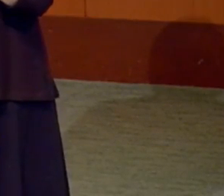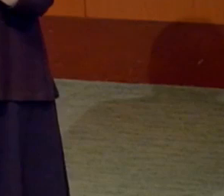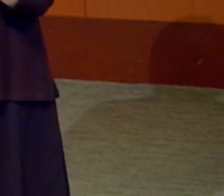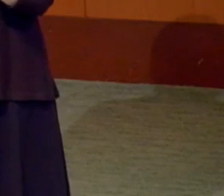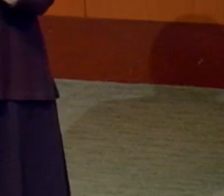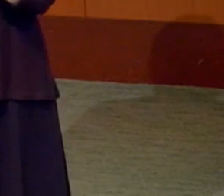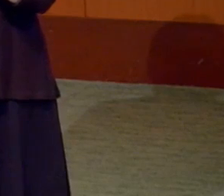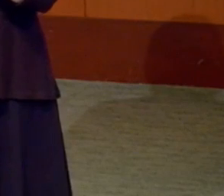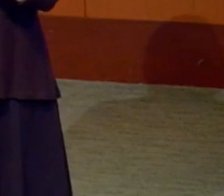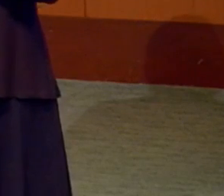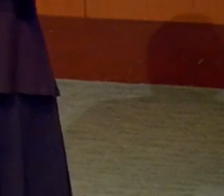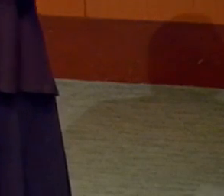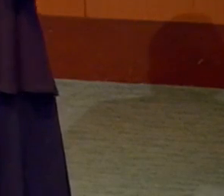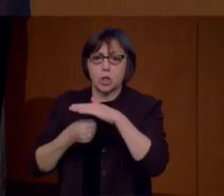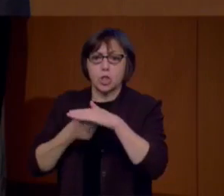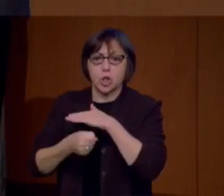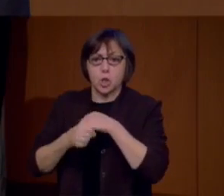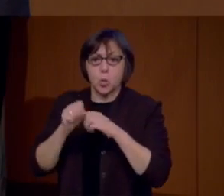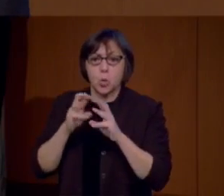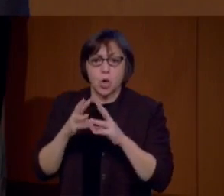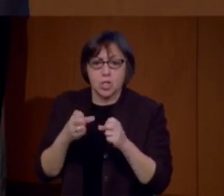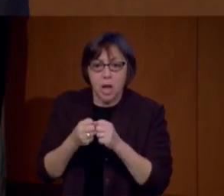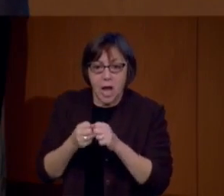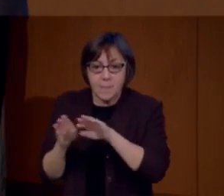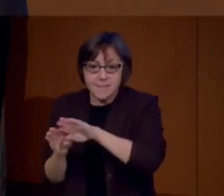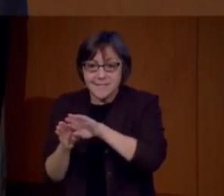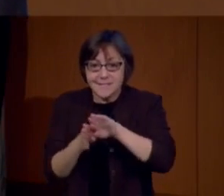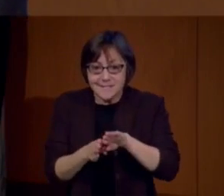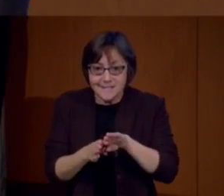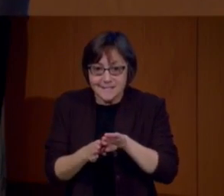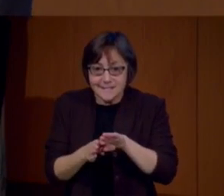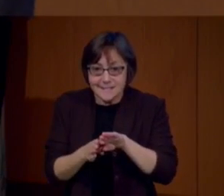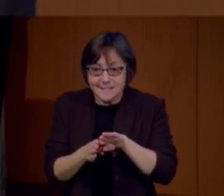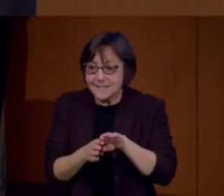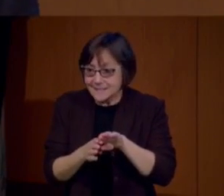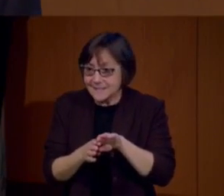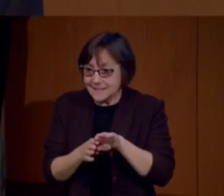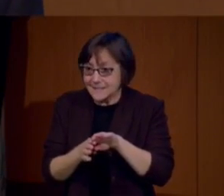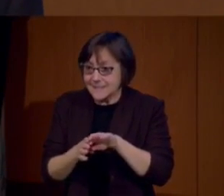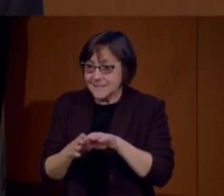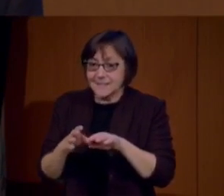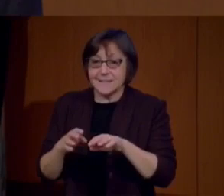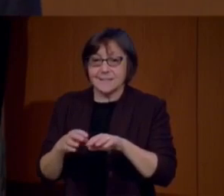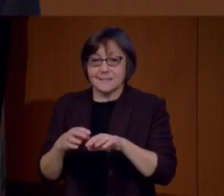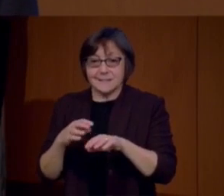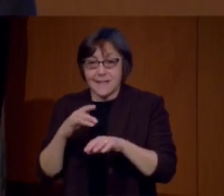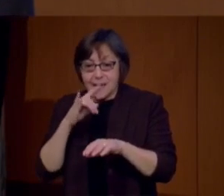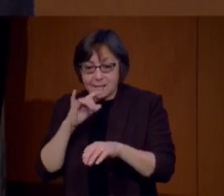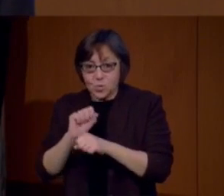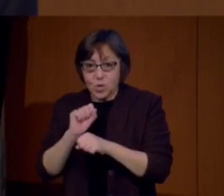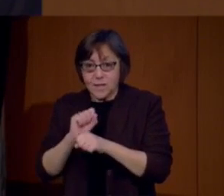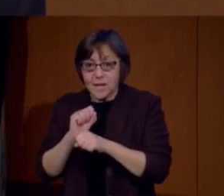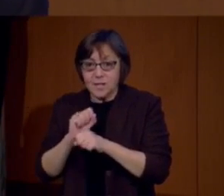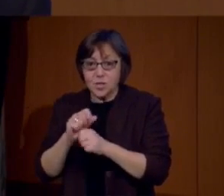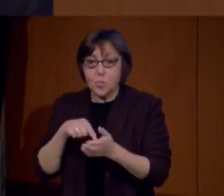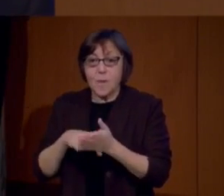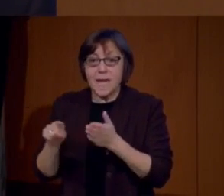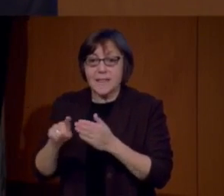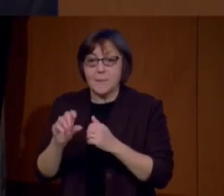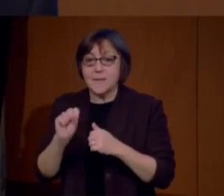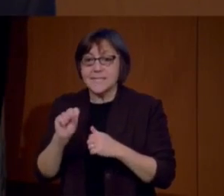we had sheltered workshops. Kids with disabilities could work there, get paid sub-minimum